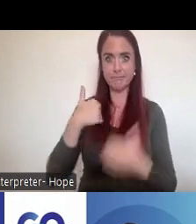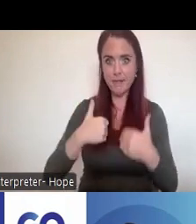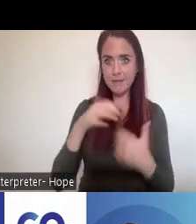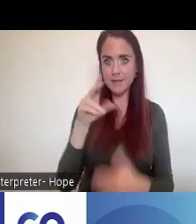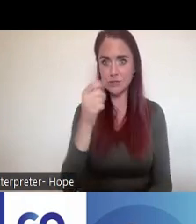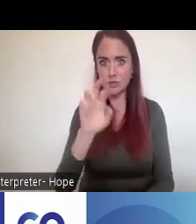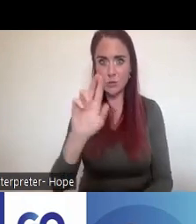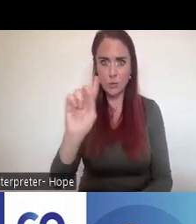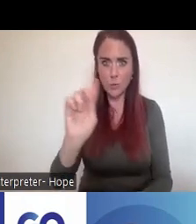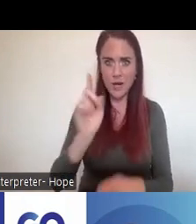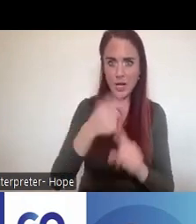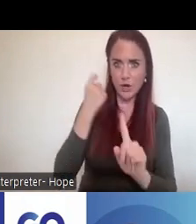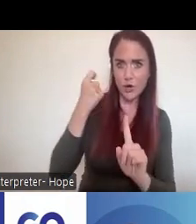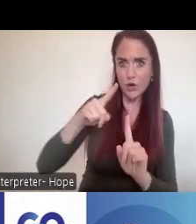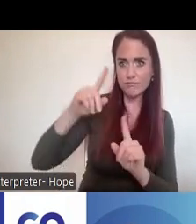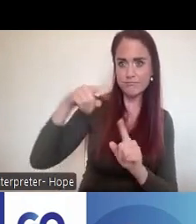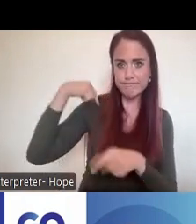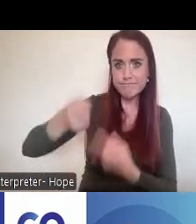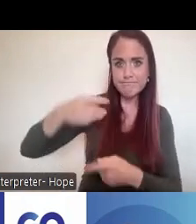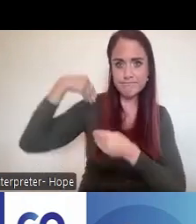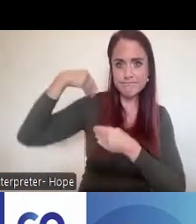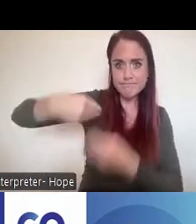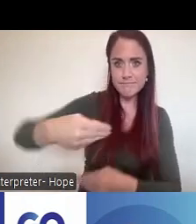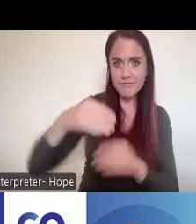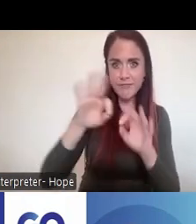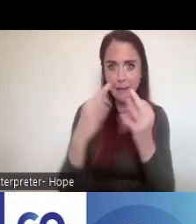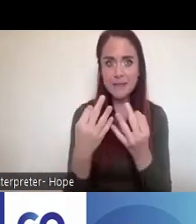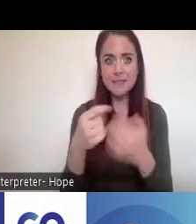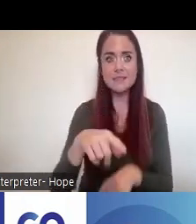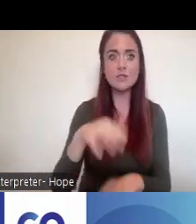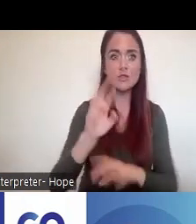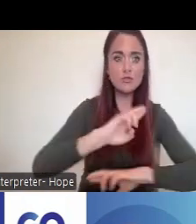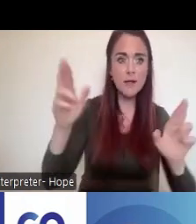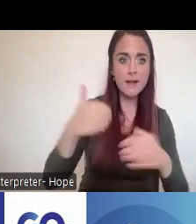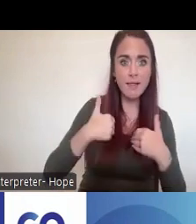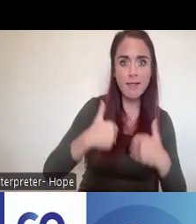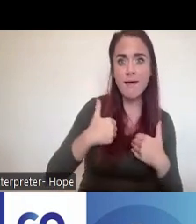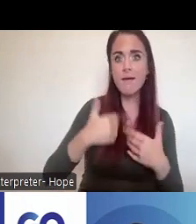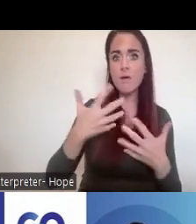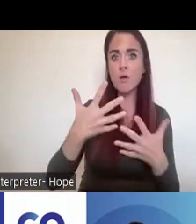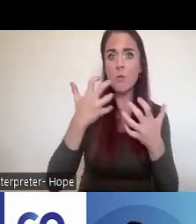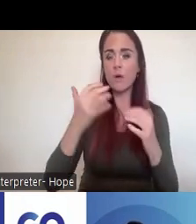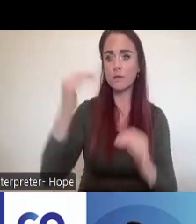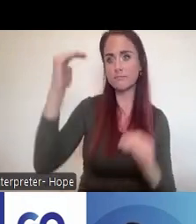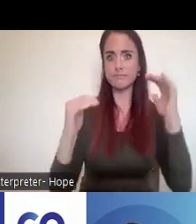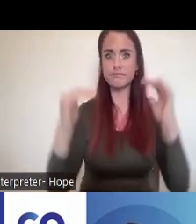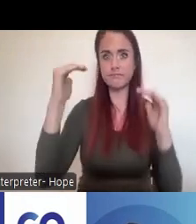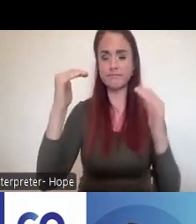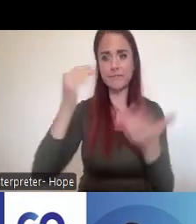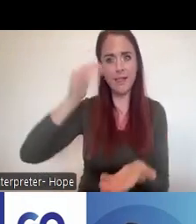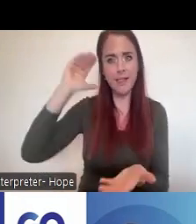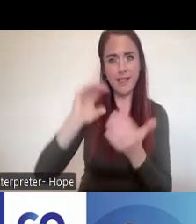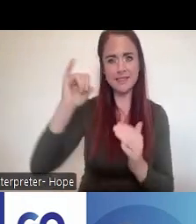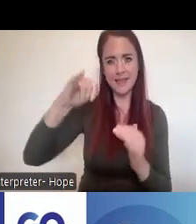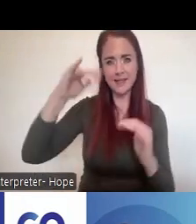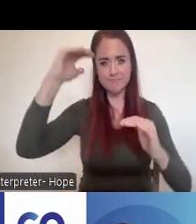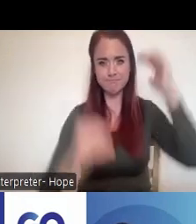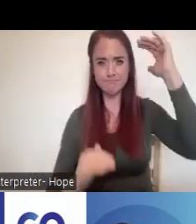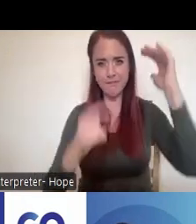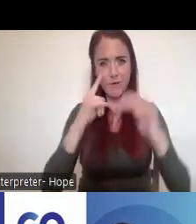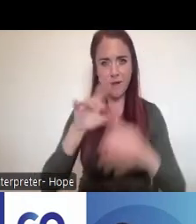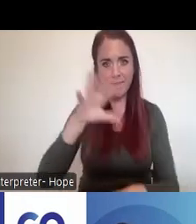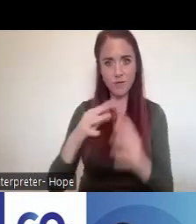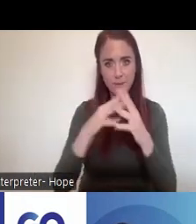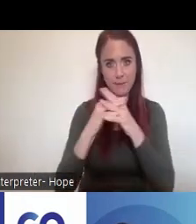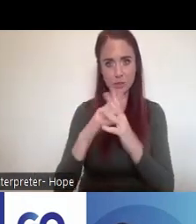families, Ready Lung, which is looking at reducing lung cancer disparities for African Americans. And again, a lot of great